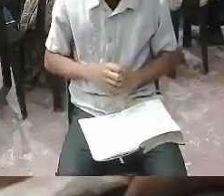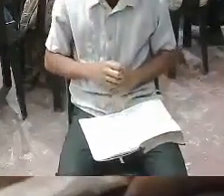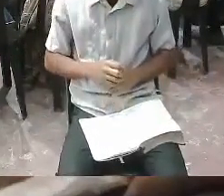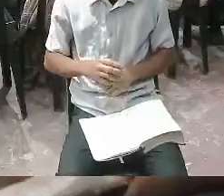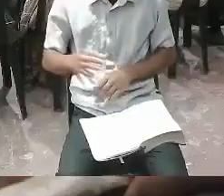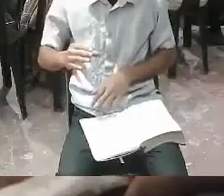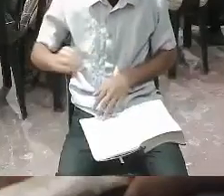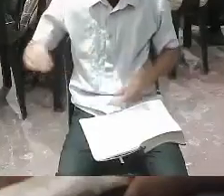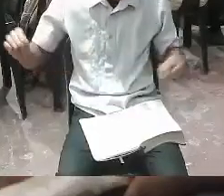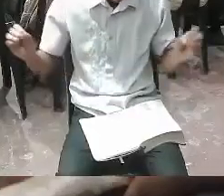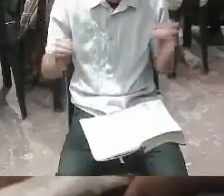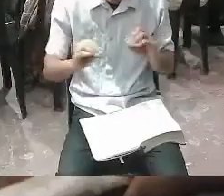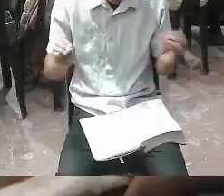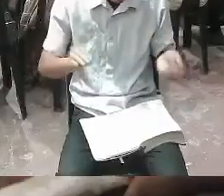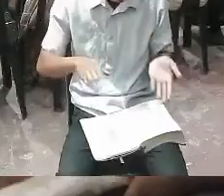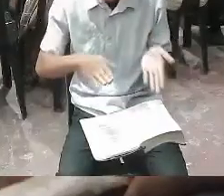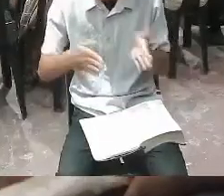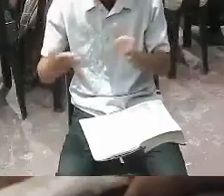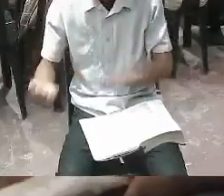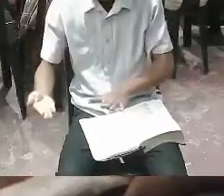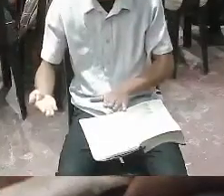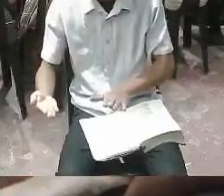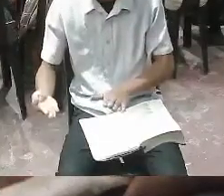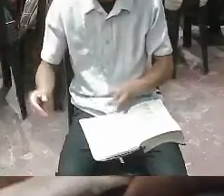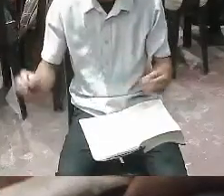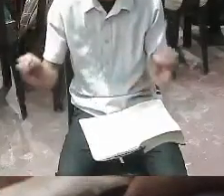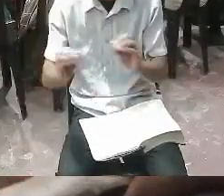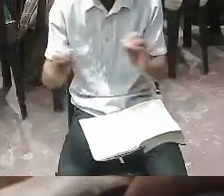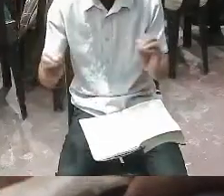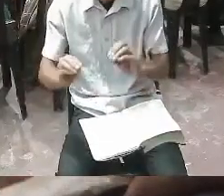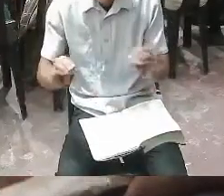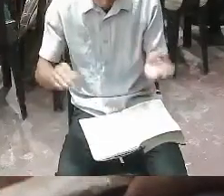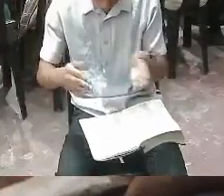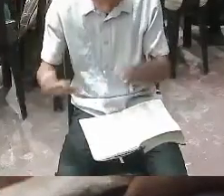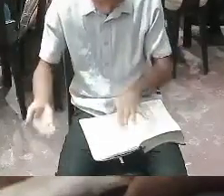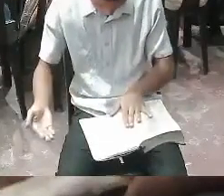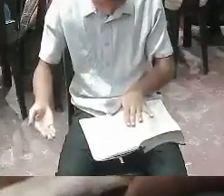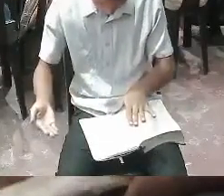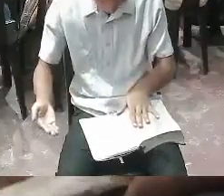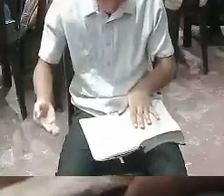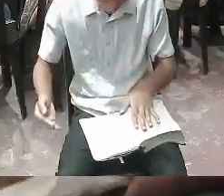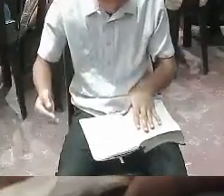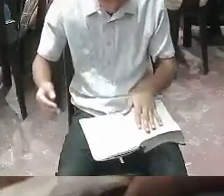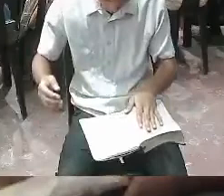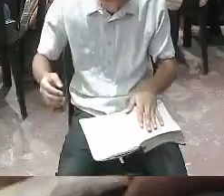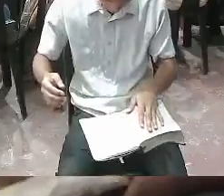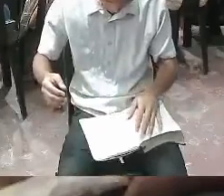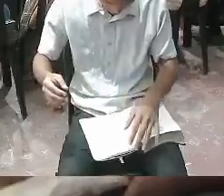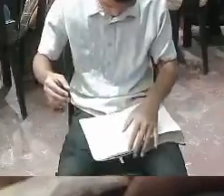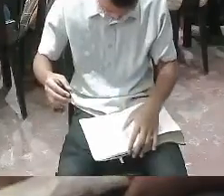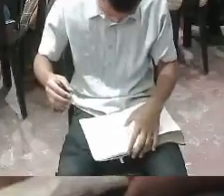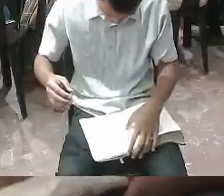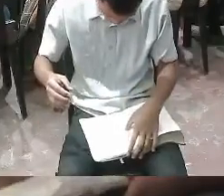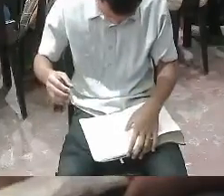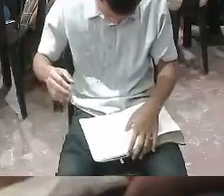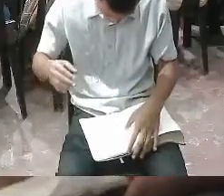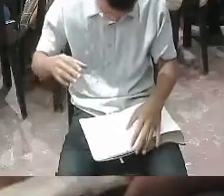And there will be no more death, neither sorrow, nor crying.